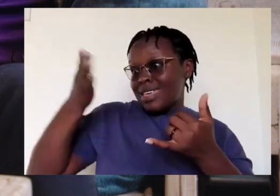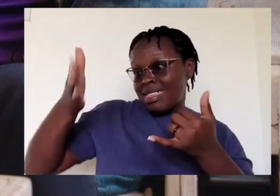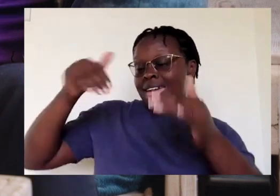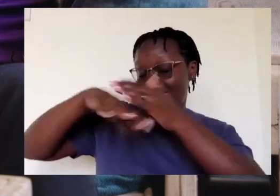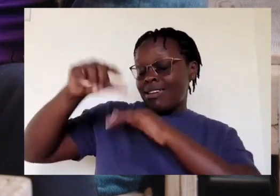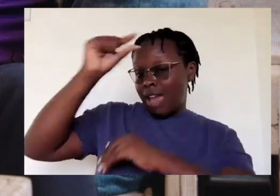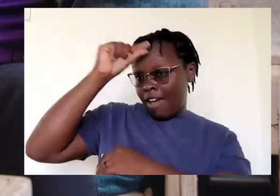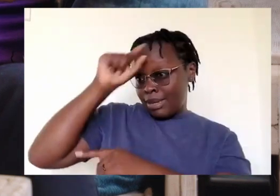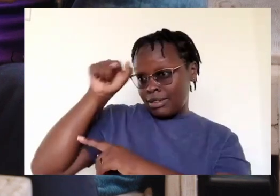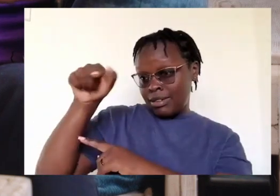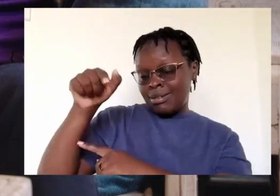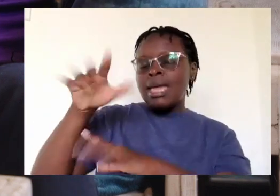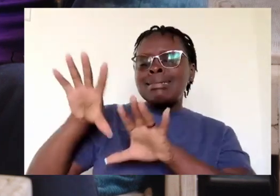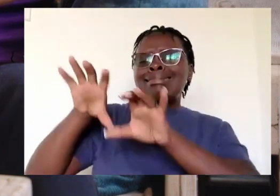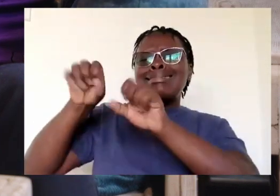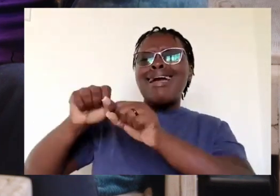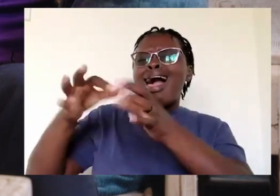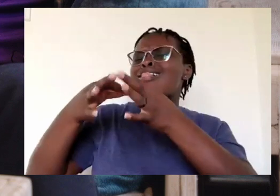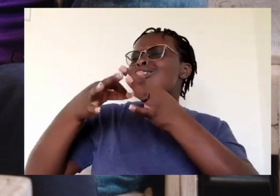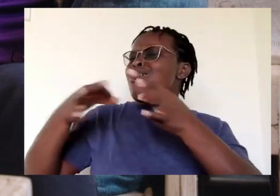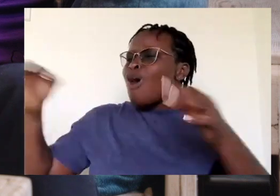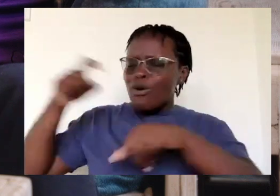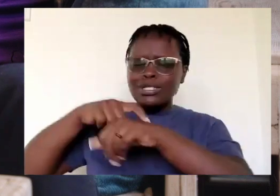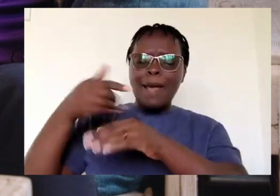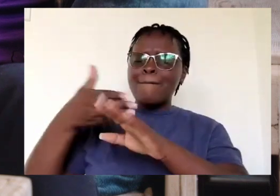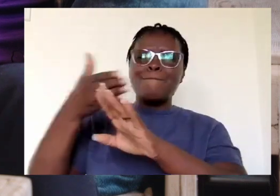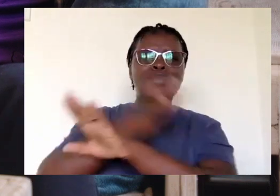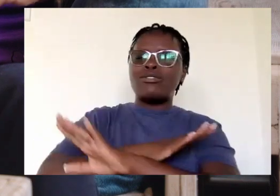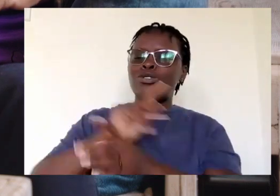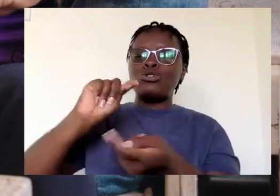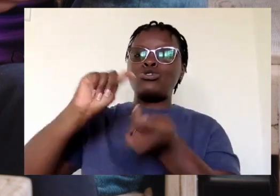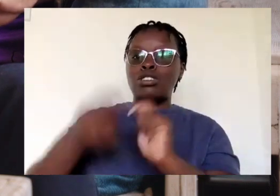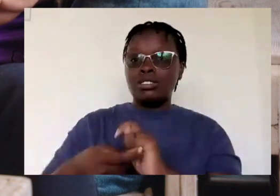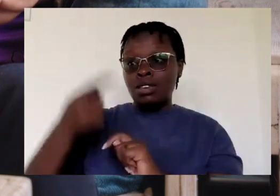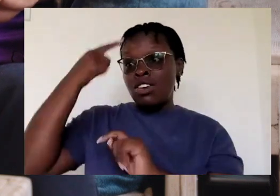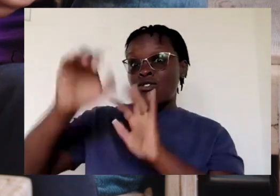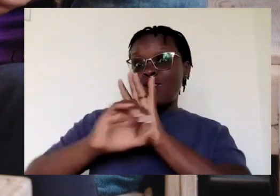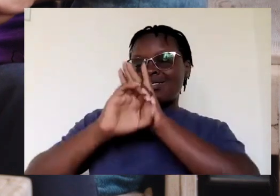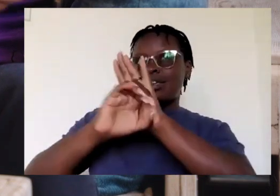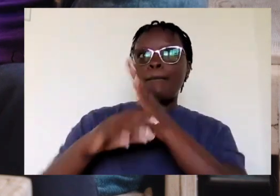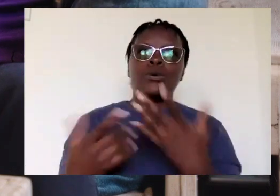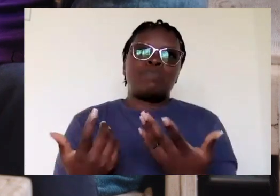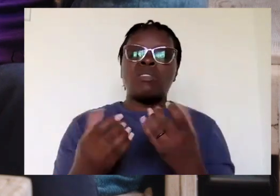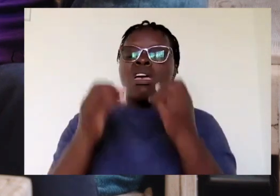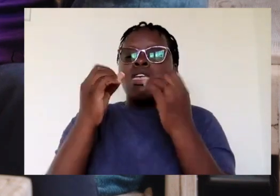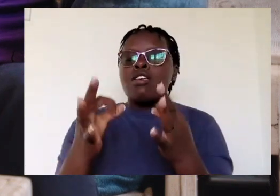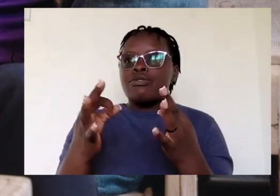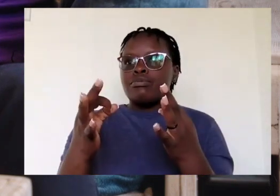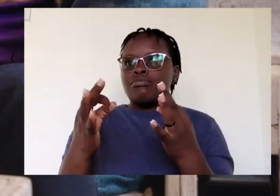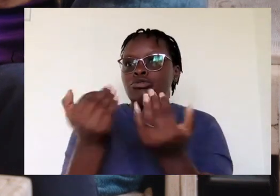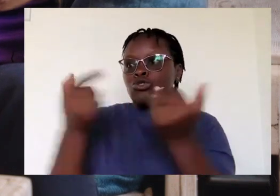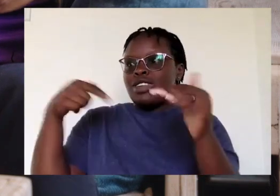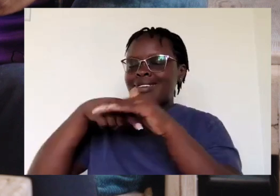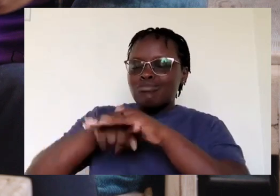policies that are there in the government take a lot of time before they change. For example, the curriculums in classroom take more than 10 years